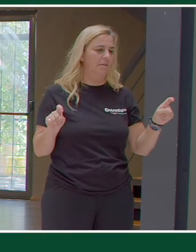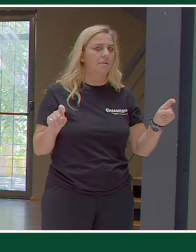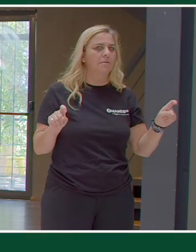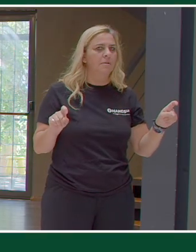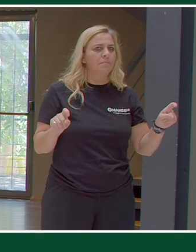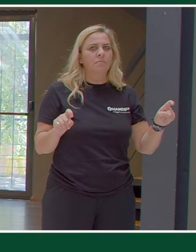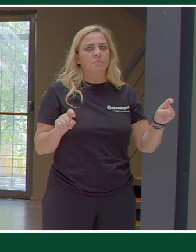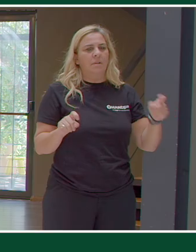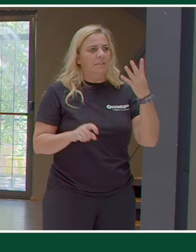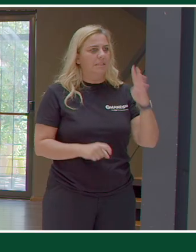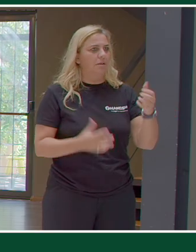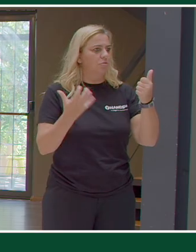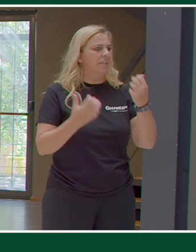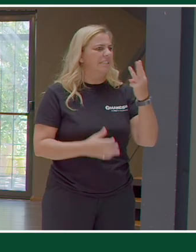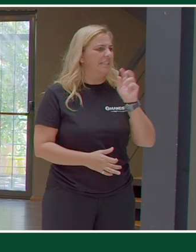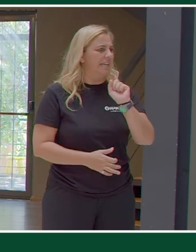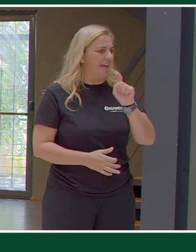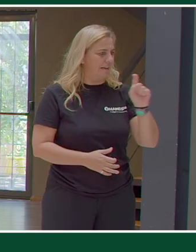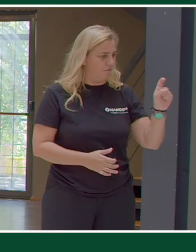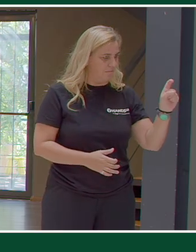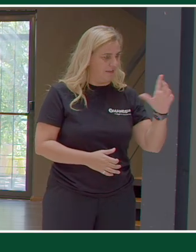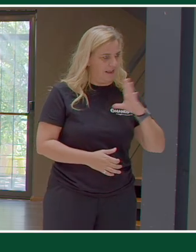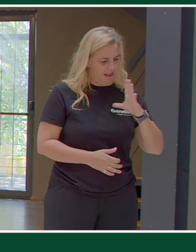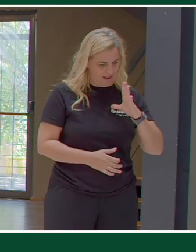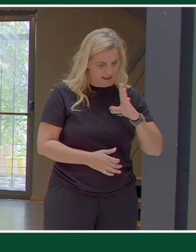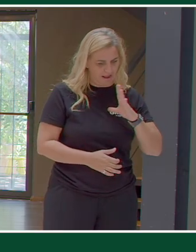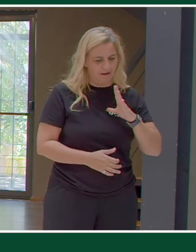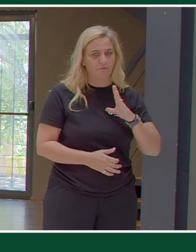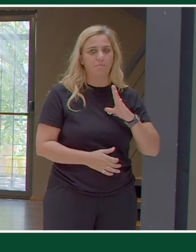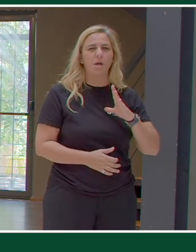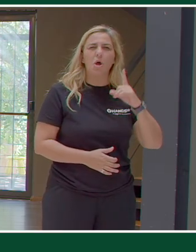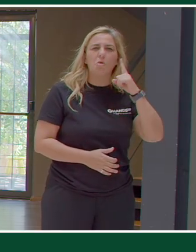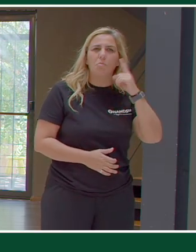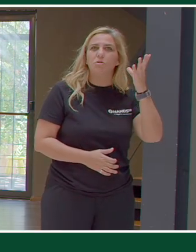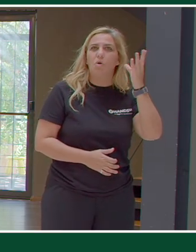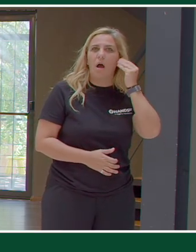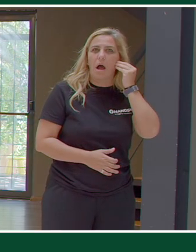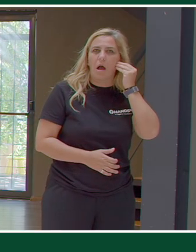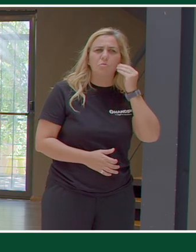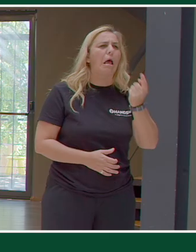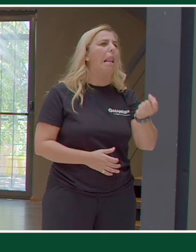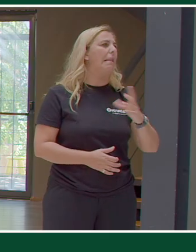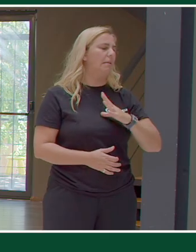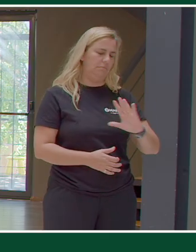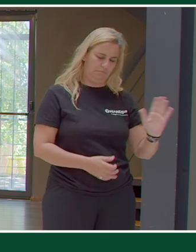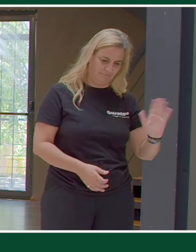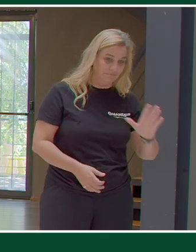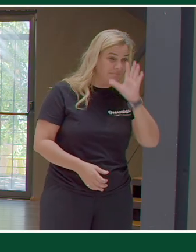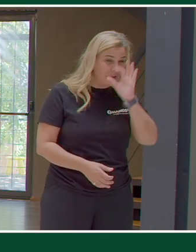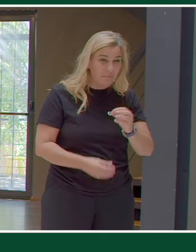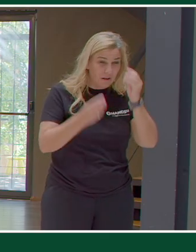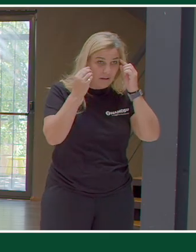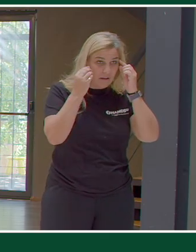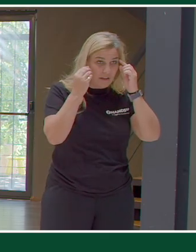463 millions. I can't even imagine. I think I heard once that it's 1,000 people. You can imagine in your head